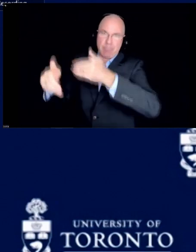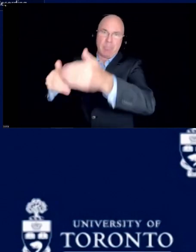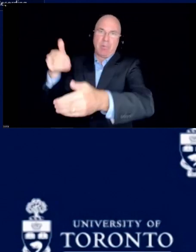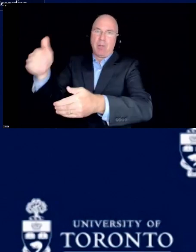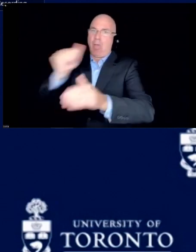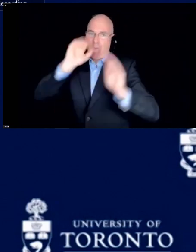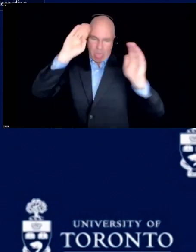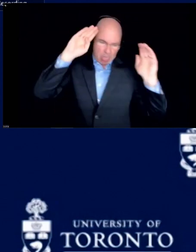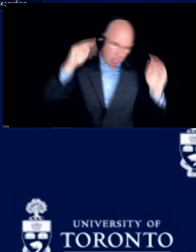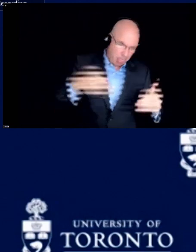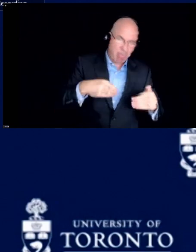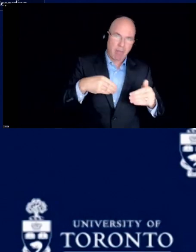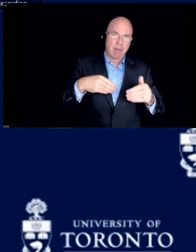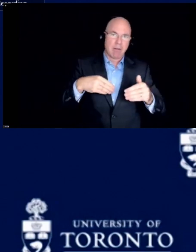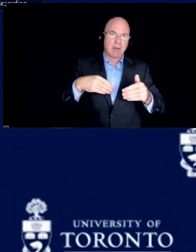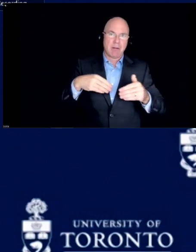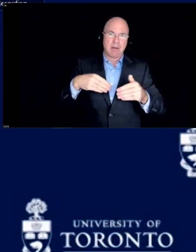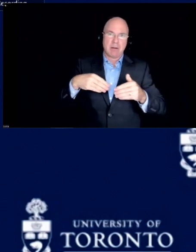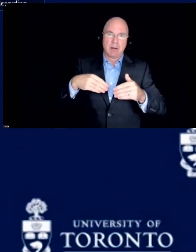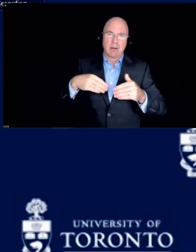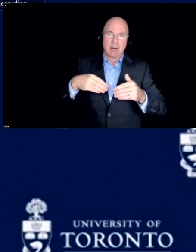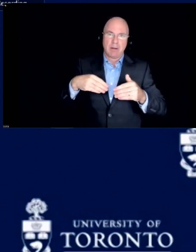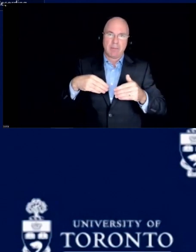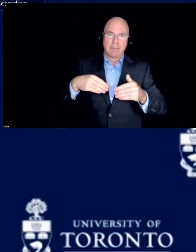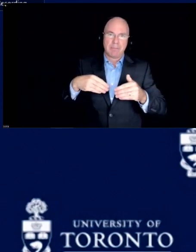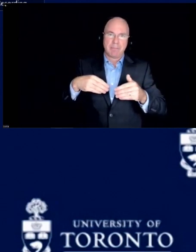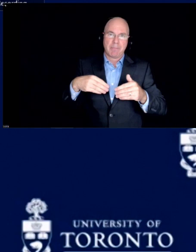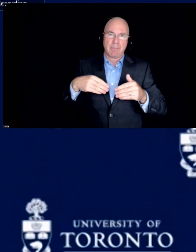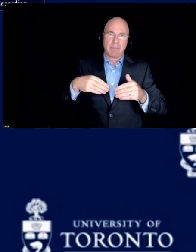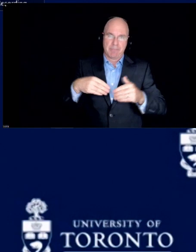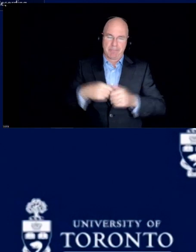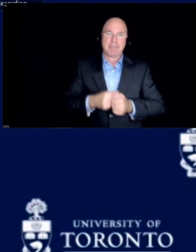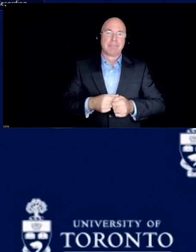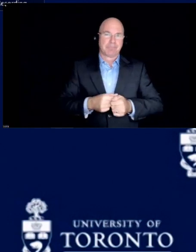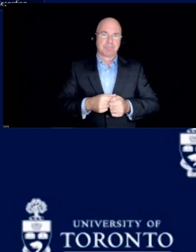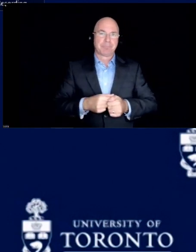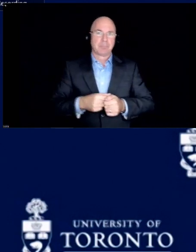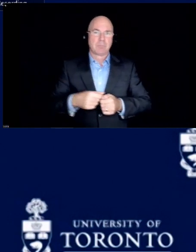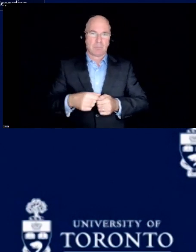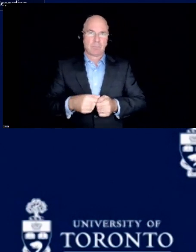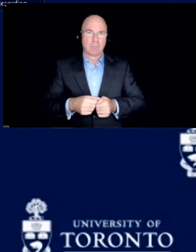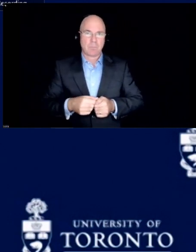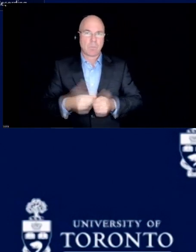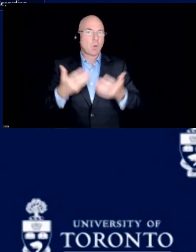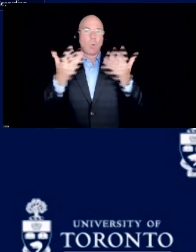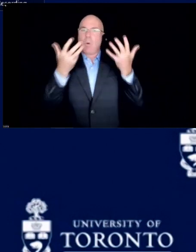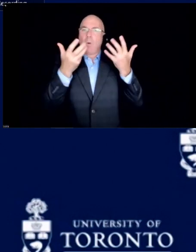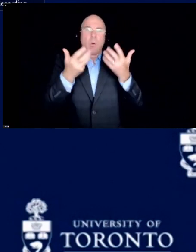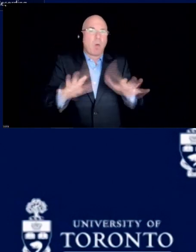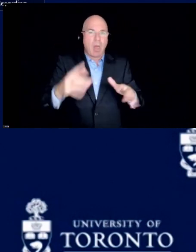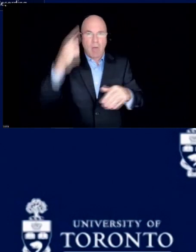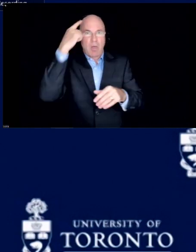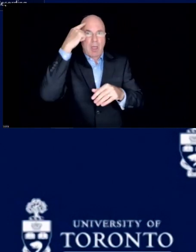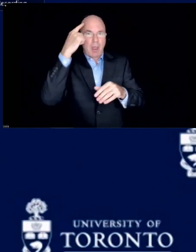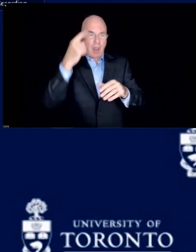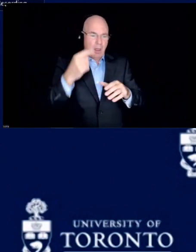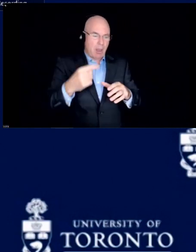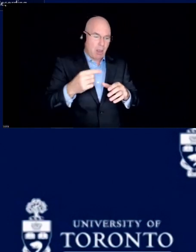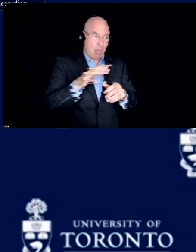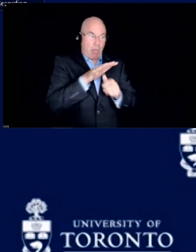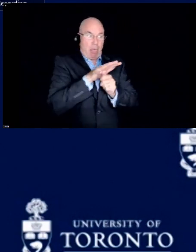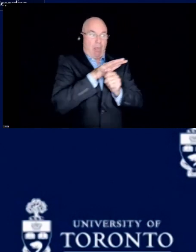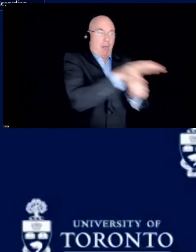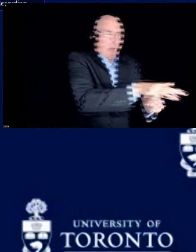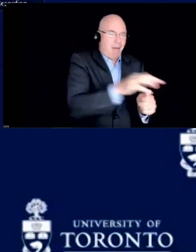and moribund appeals to the lowest versions of ourselves, where we think that we can only thrive when others are denigrated